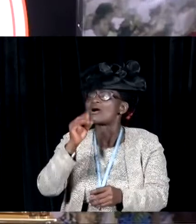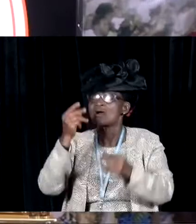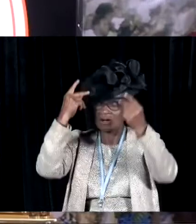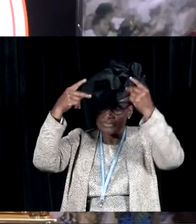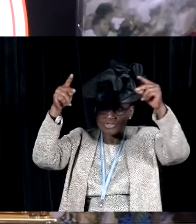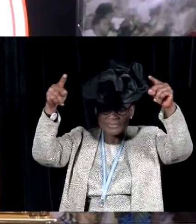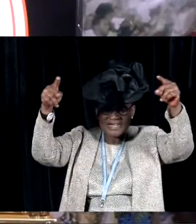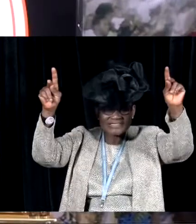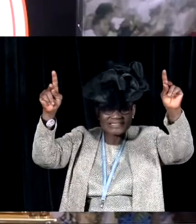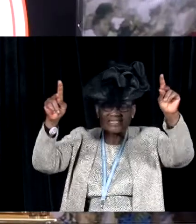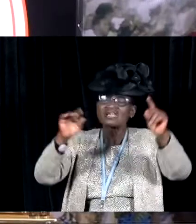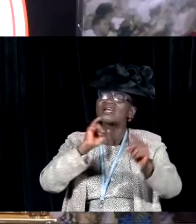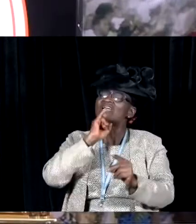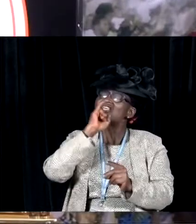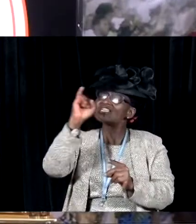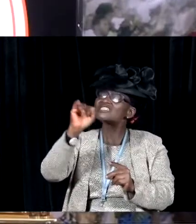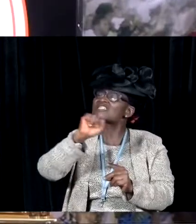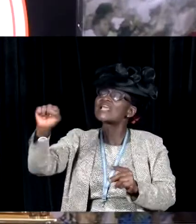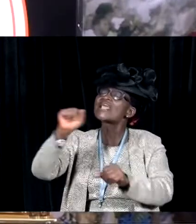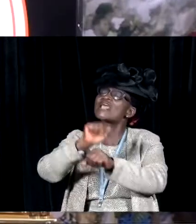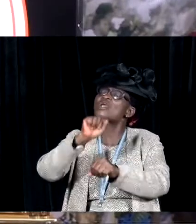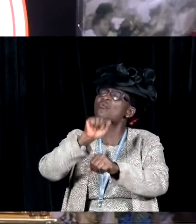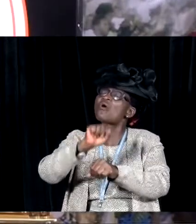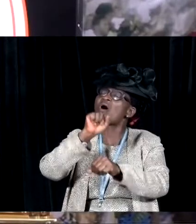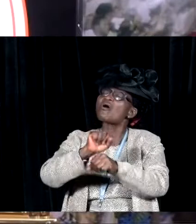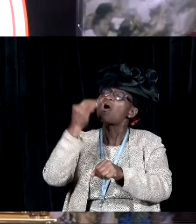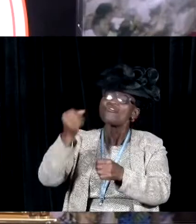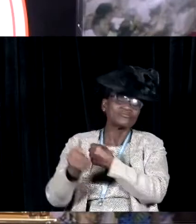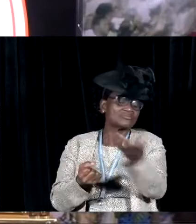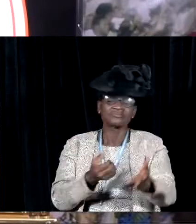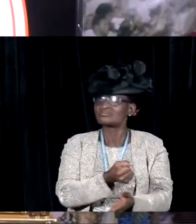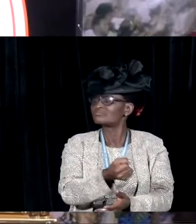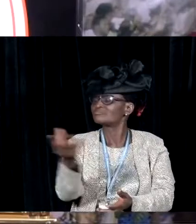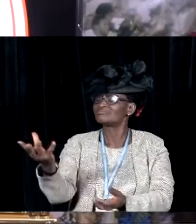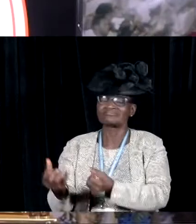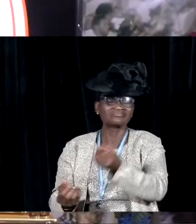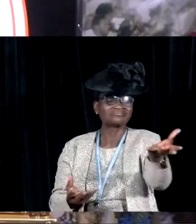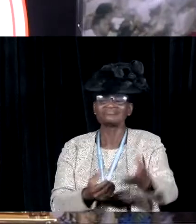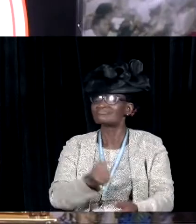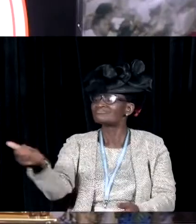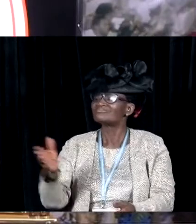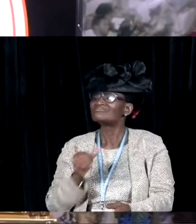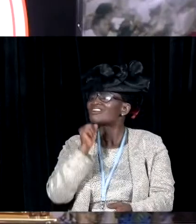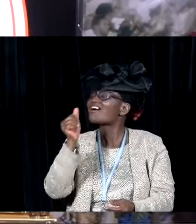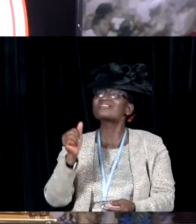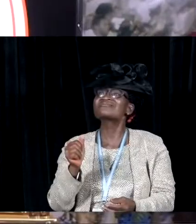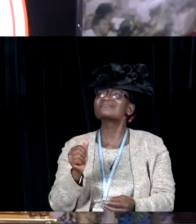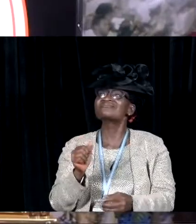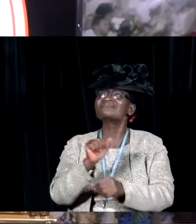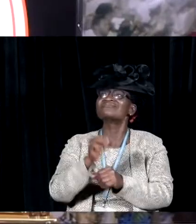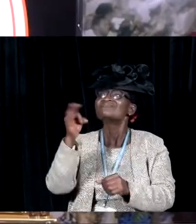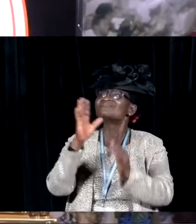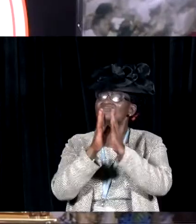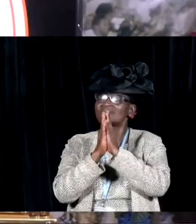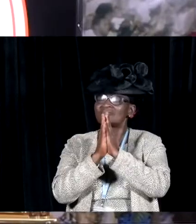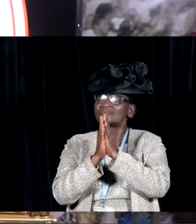Prosperity is a function of scattering, not a function of prayer. Proverbs